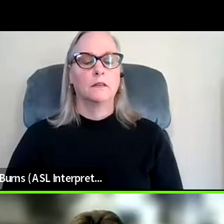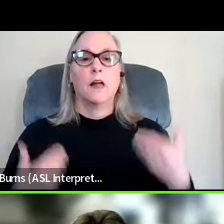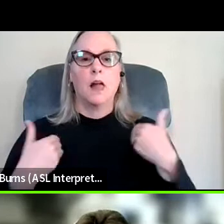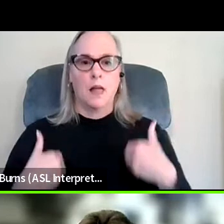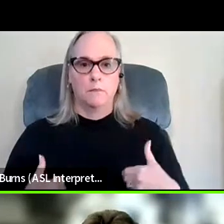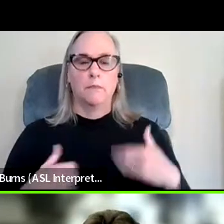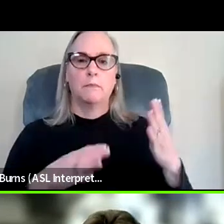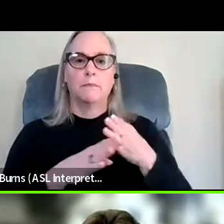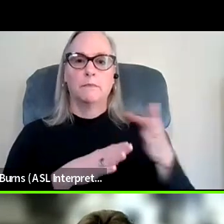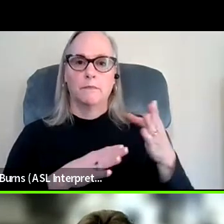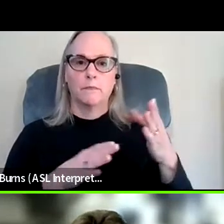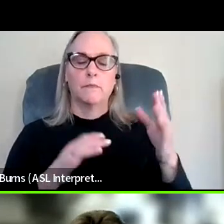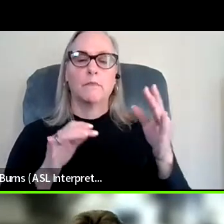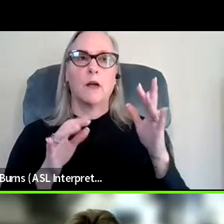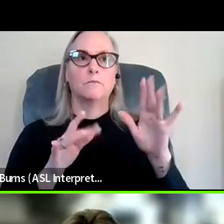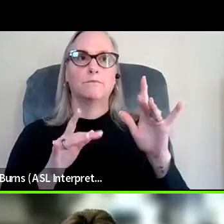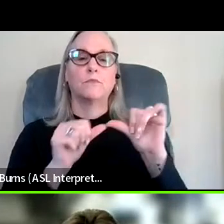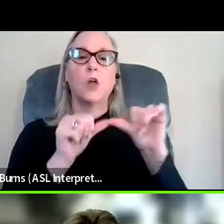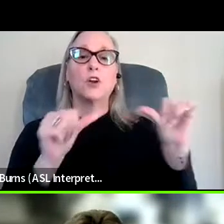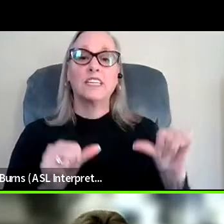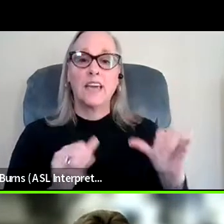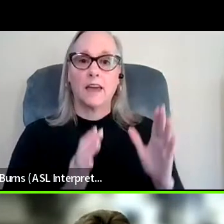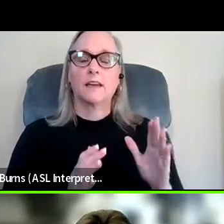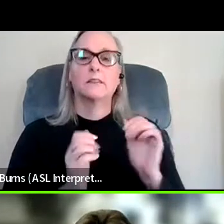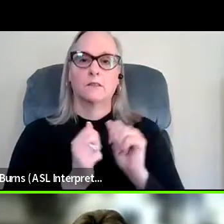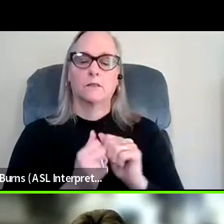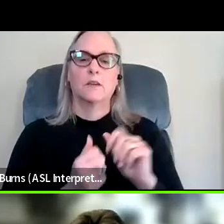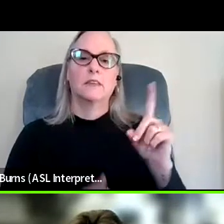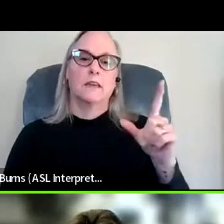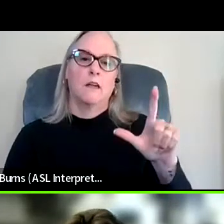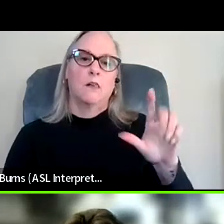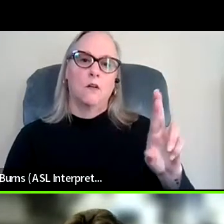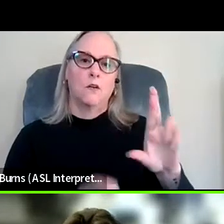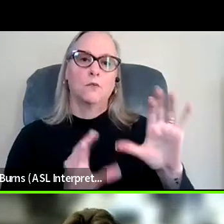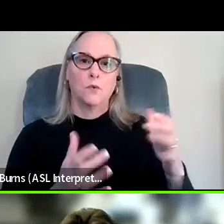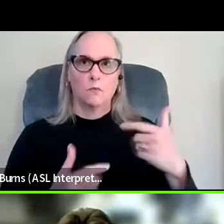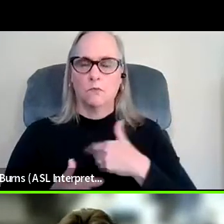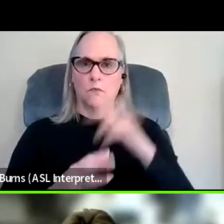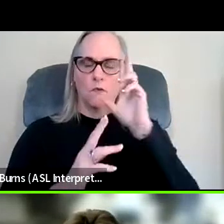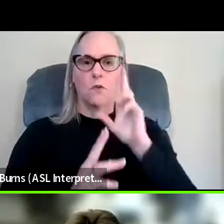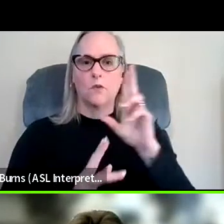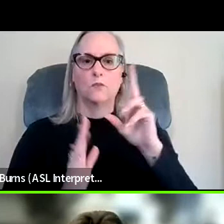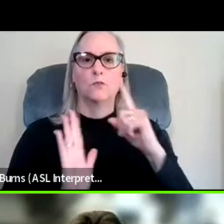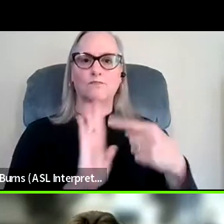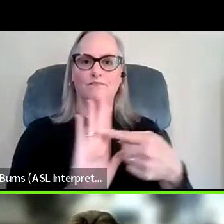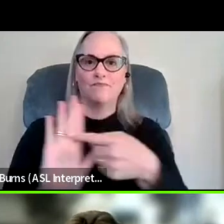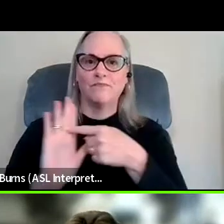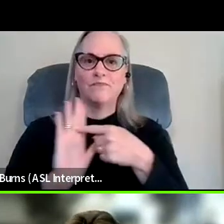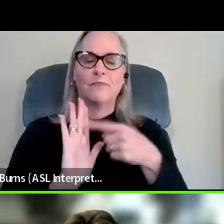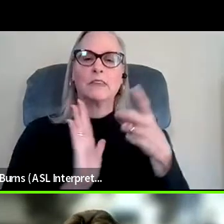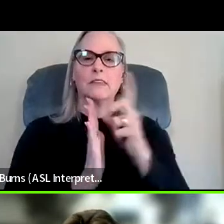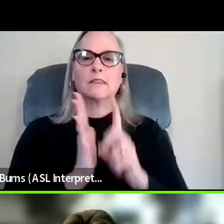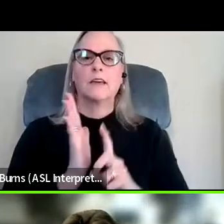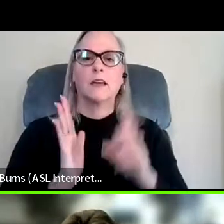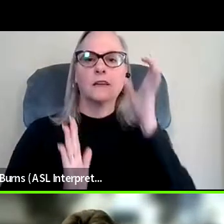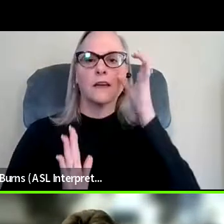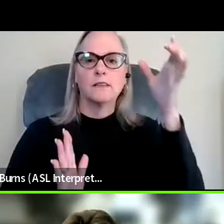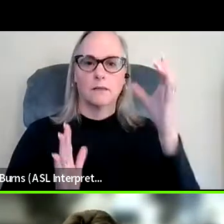Group. And we're honored to be able to present the design concept to the group tonight.